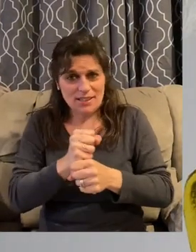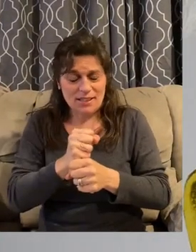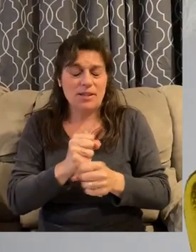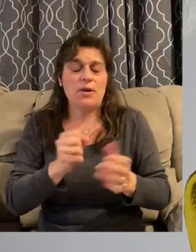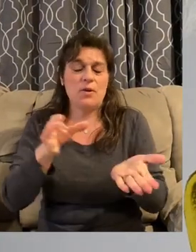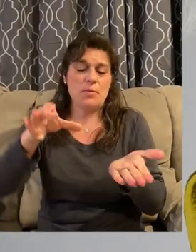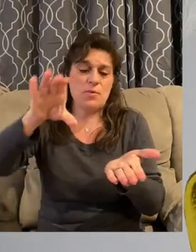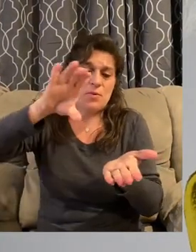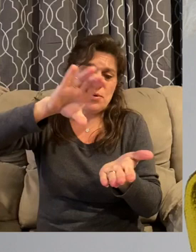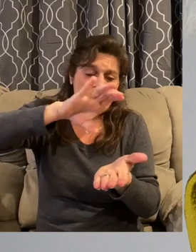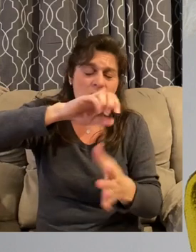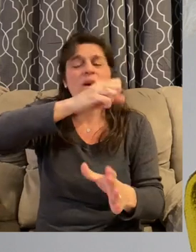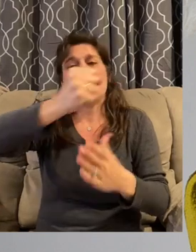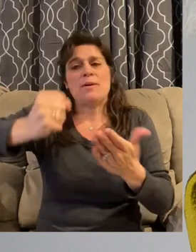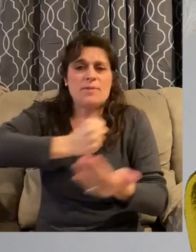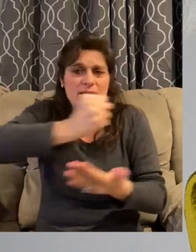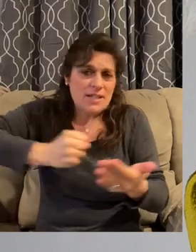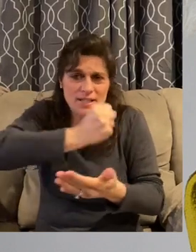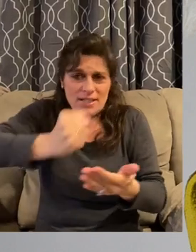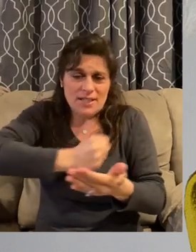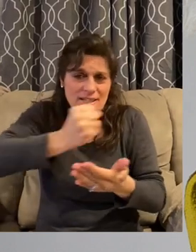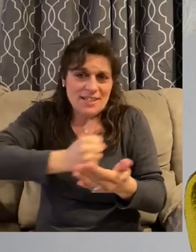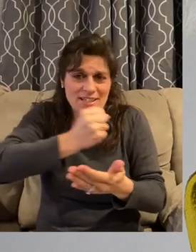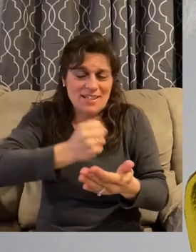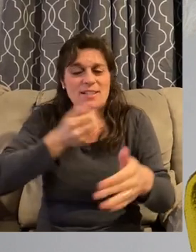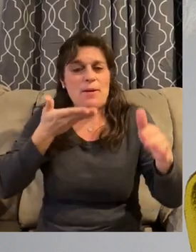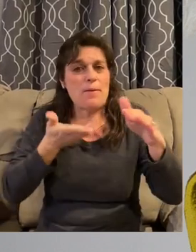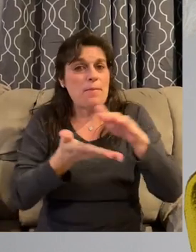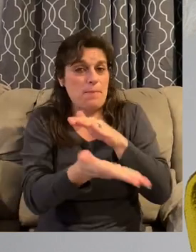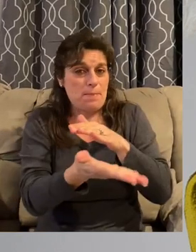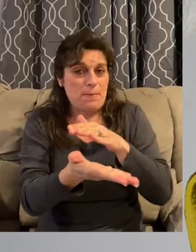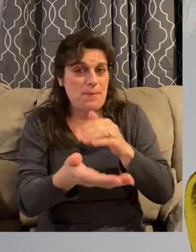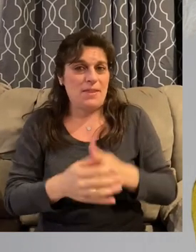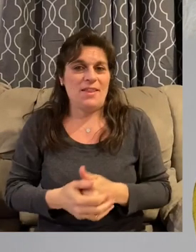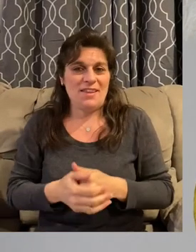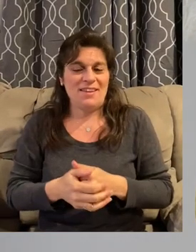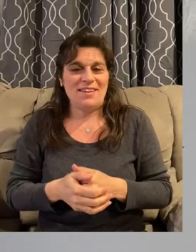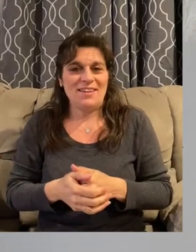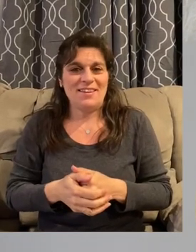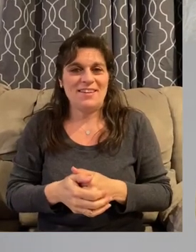he poured, he mixed, he baked.